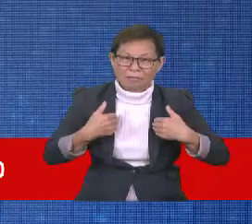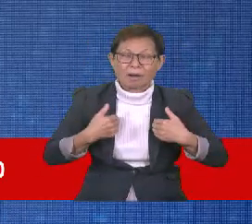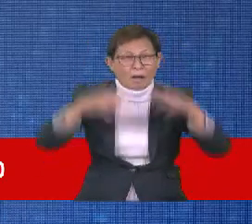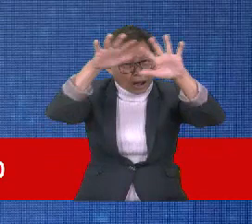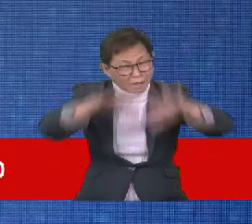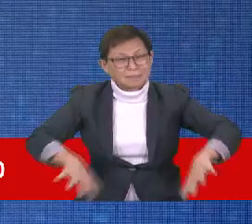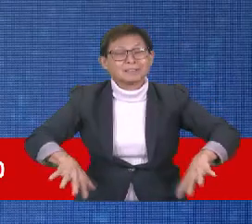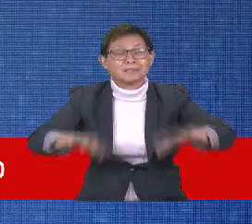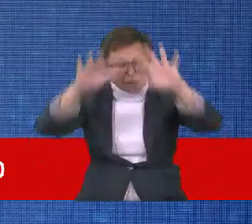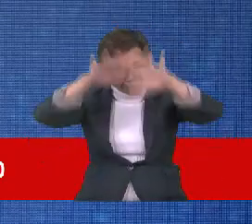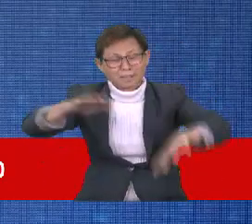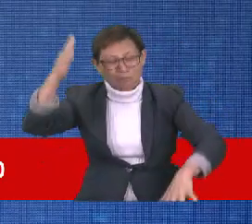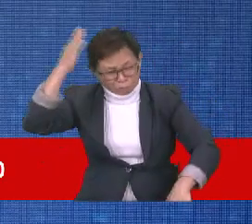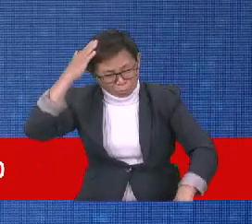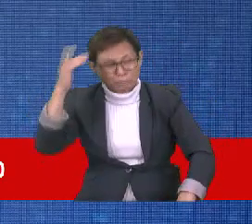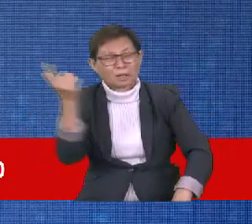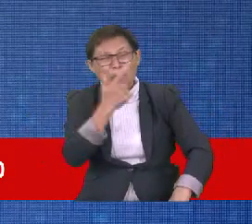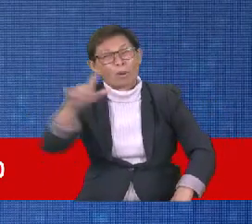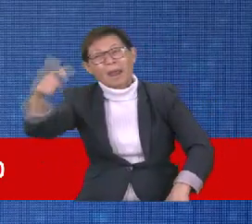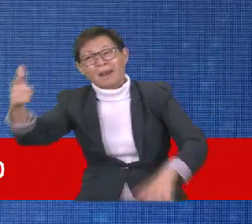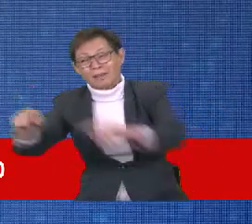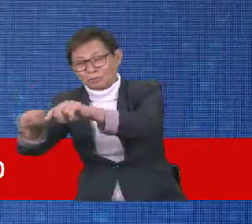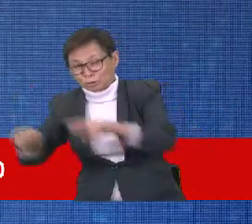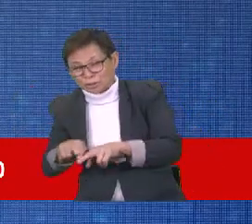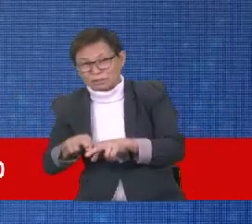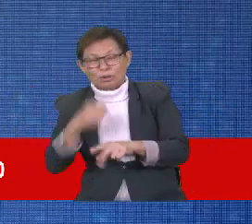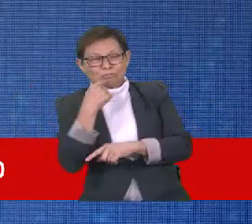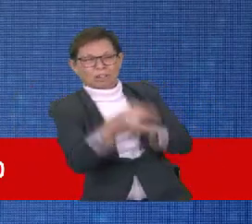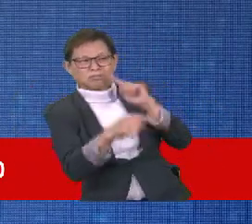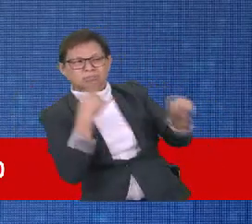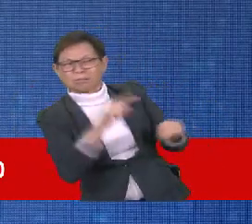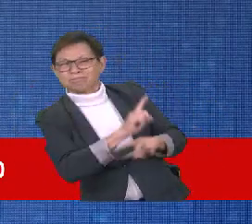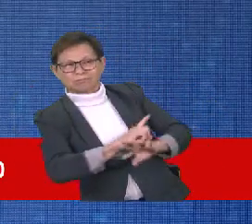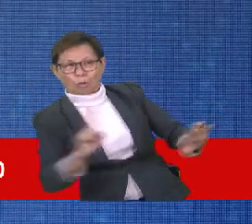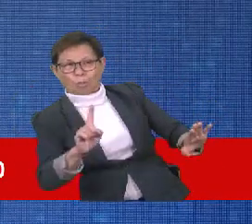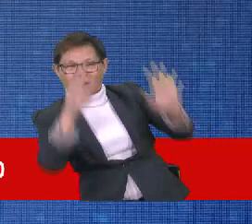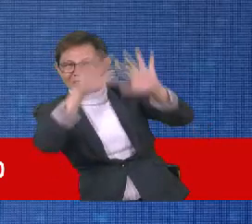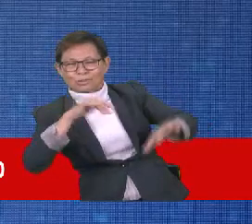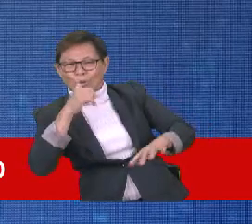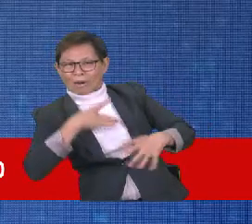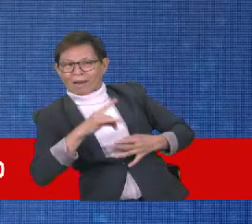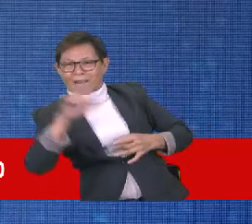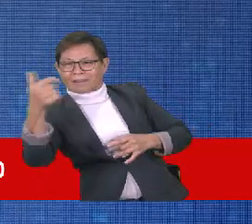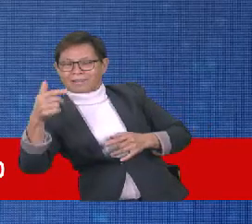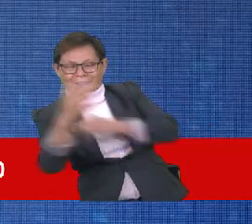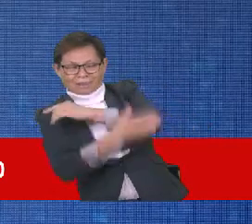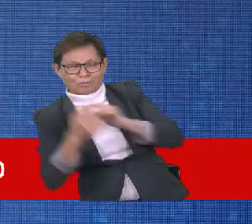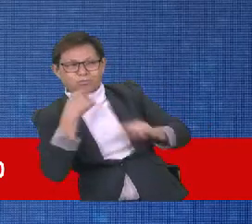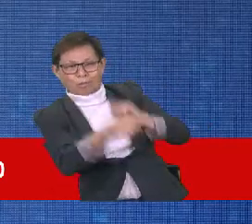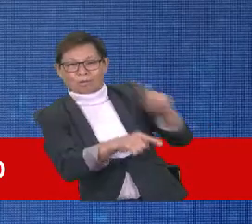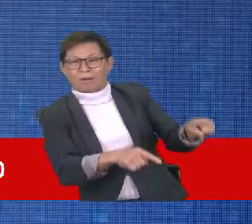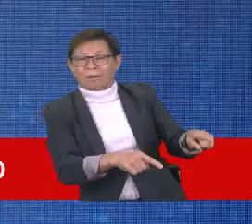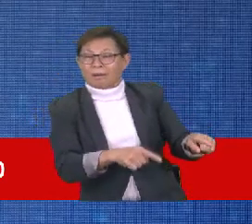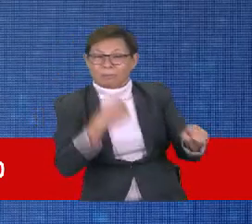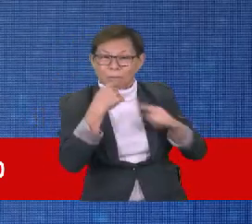ASEAN is also mindful that they don't want other regions to be dictating. So there is a not necessarily contradiction in